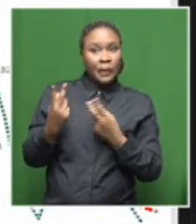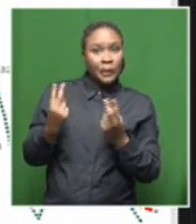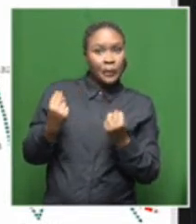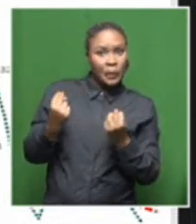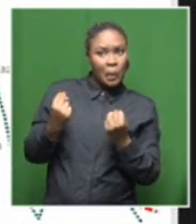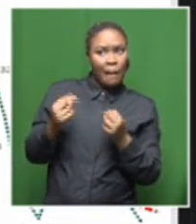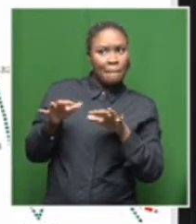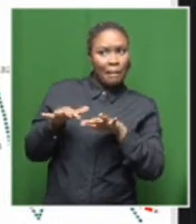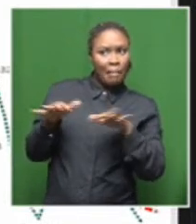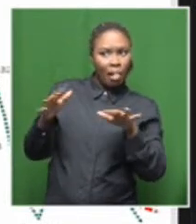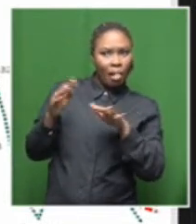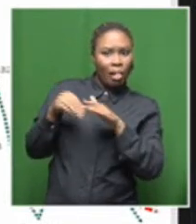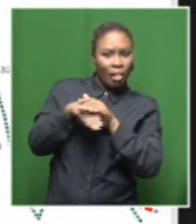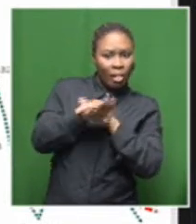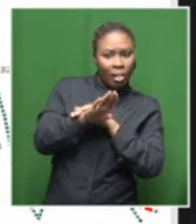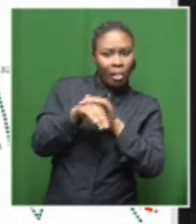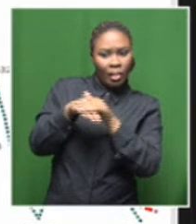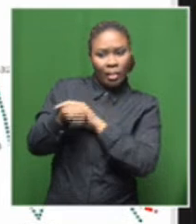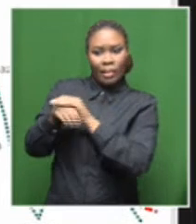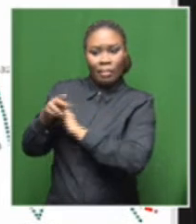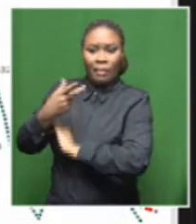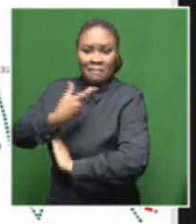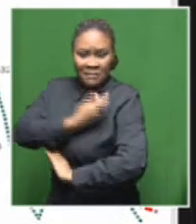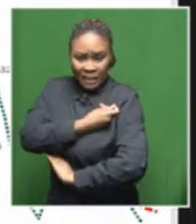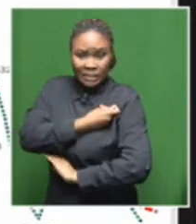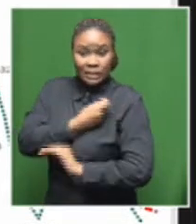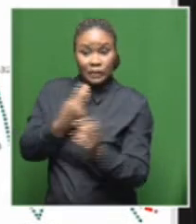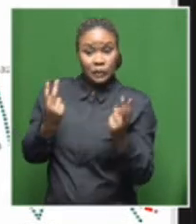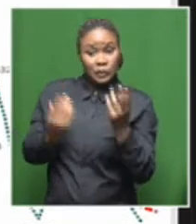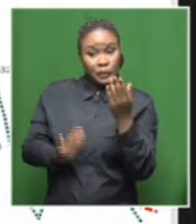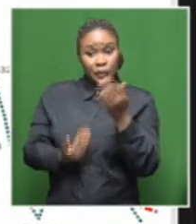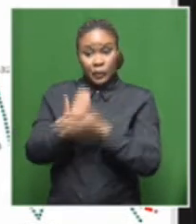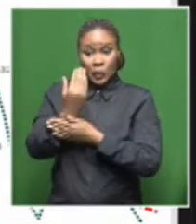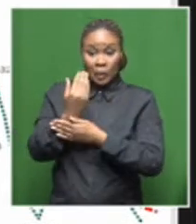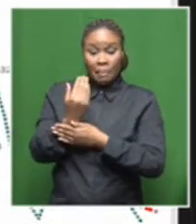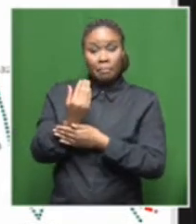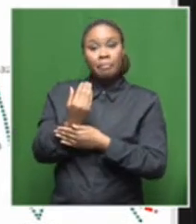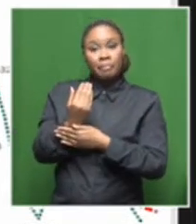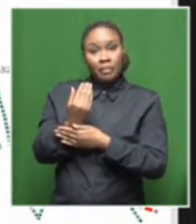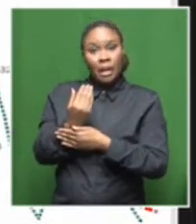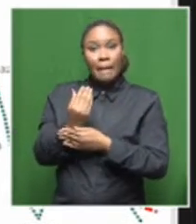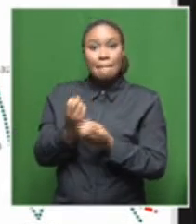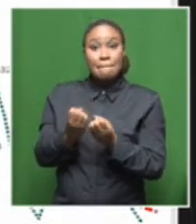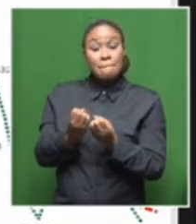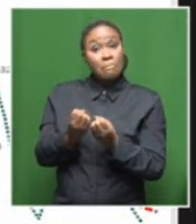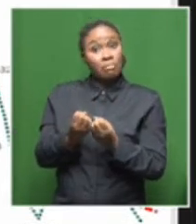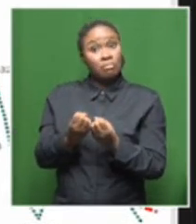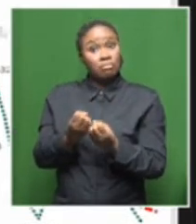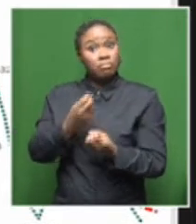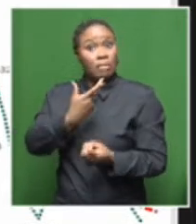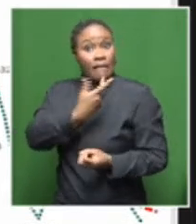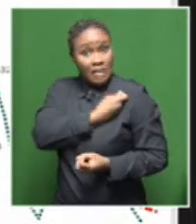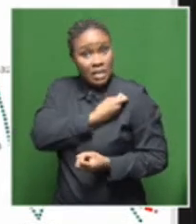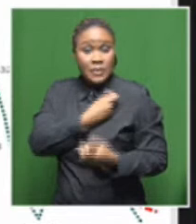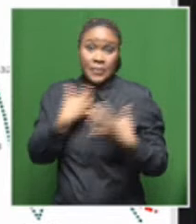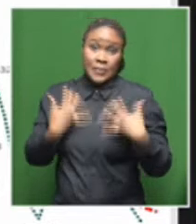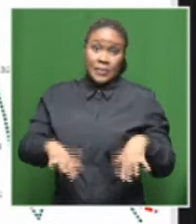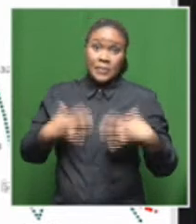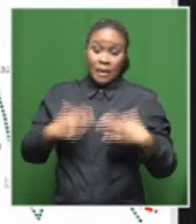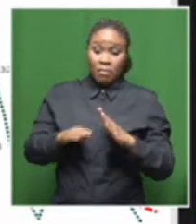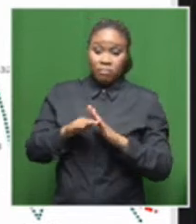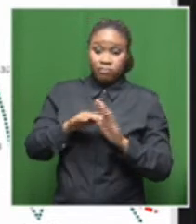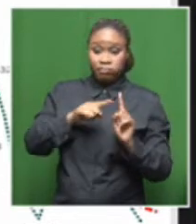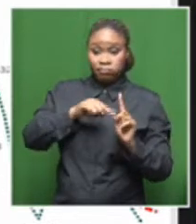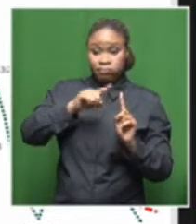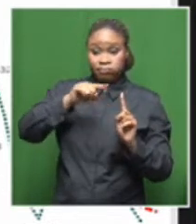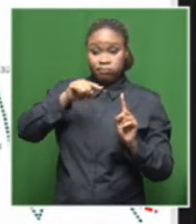people coming for vaccination. So although we're still getting larger number of vaccinations, this trend tells us that it